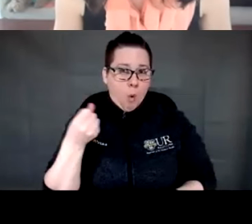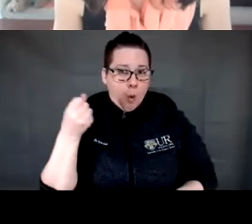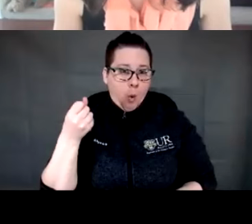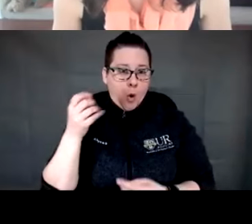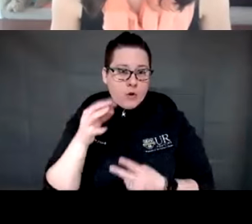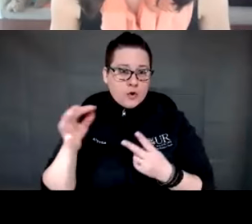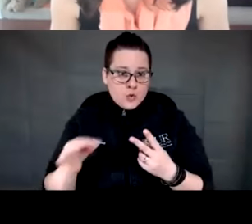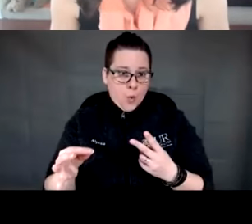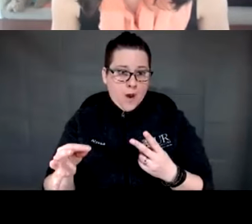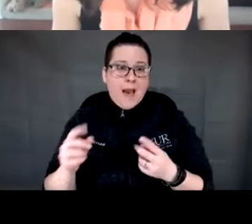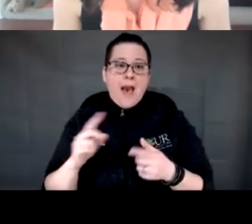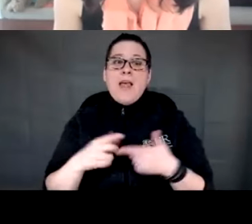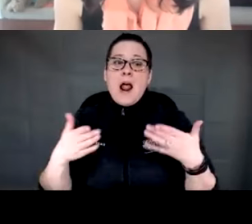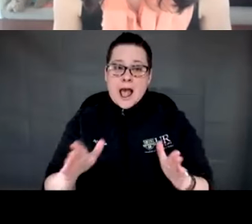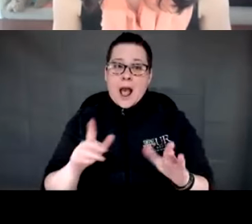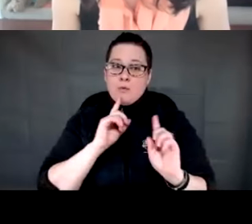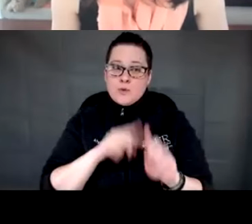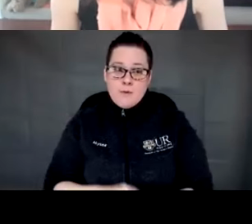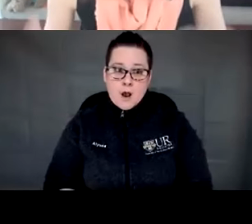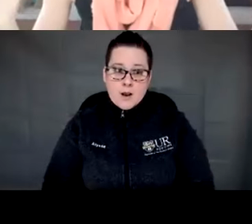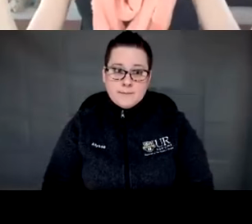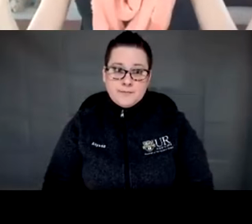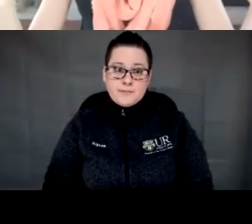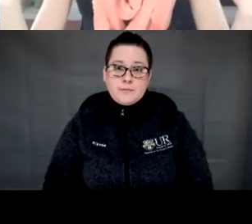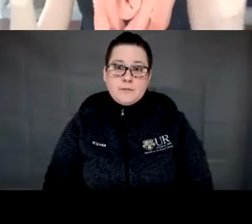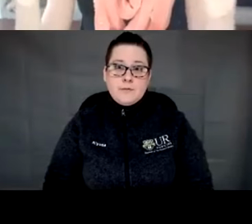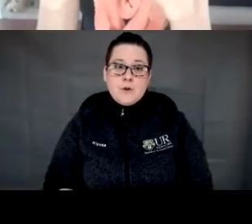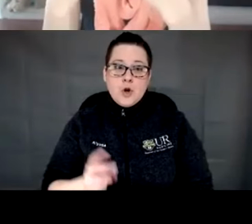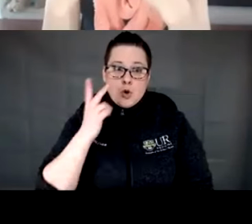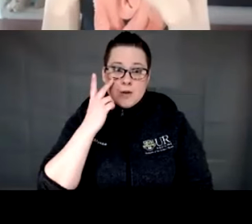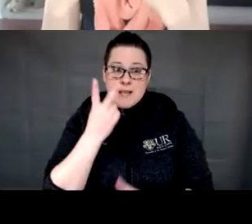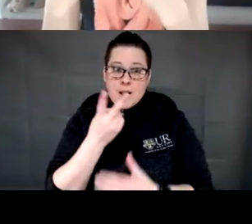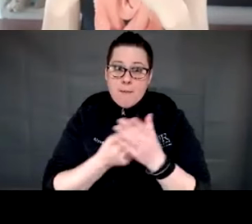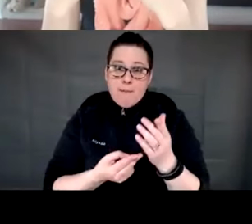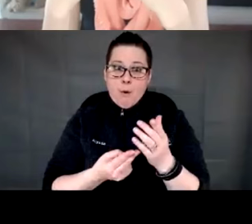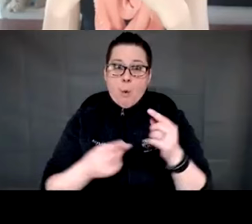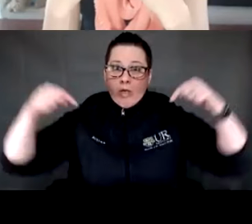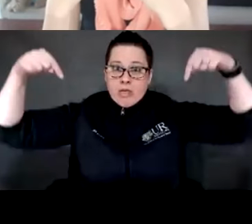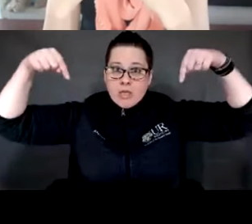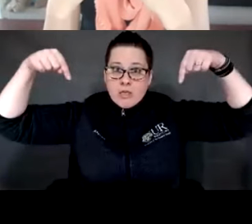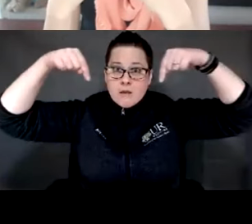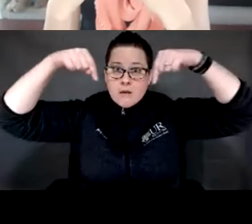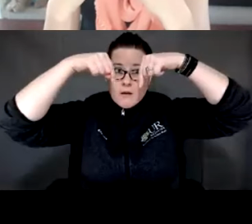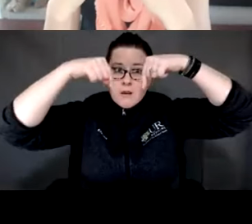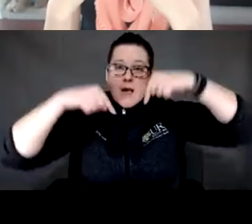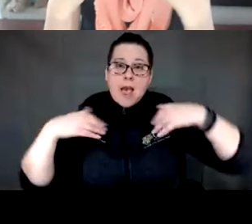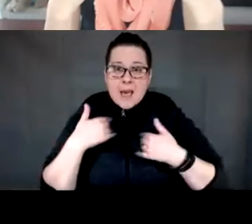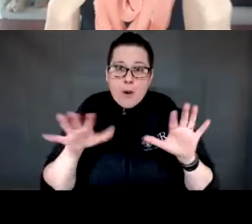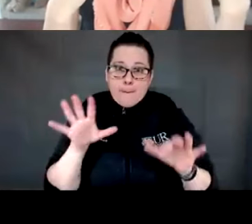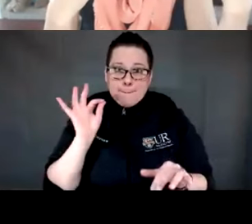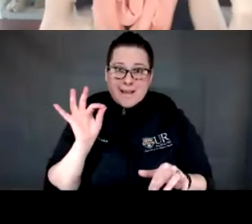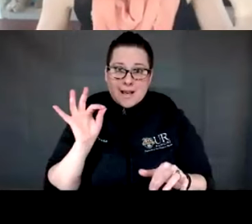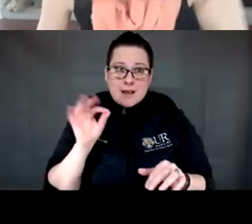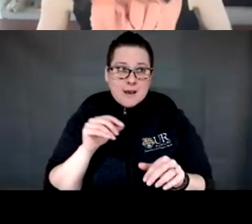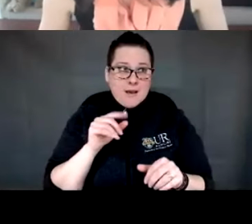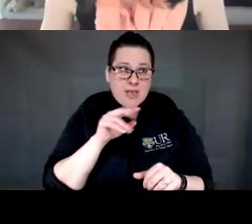mind, and then it's allowed to make a response. So during this period, you're going to see both spouts move in. The animal will make a choice for one spout,